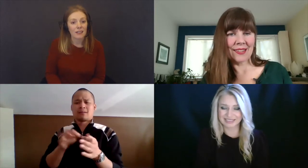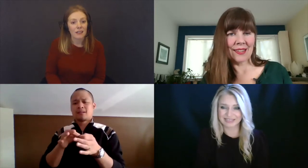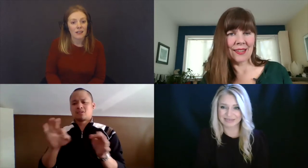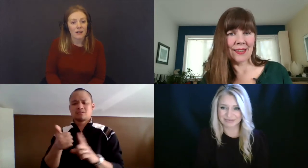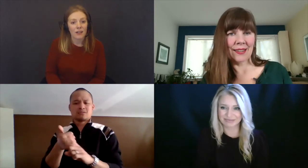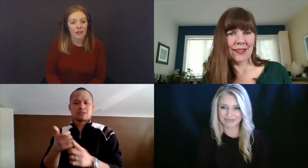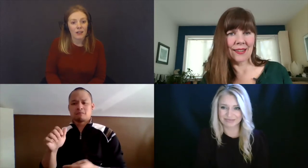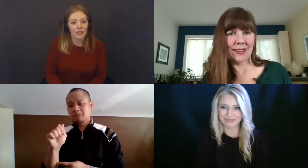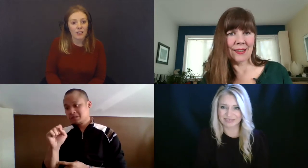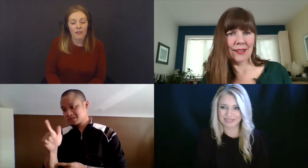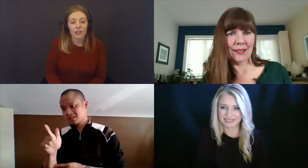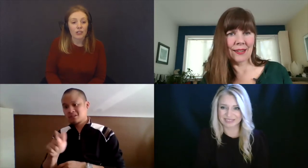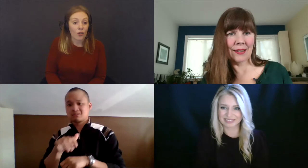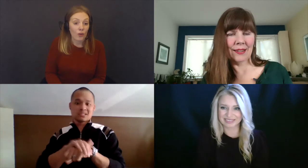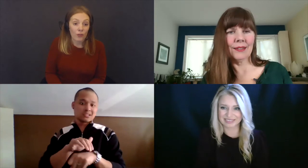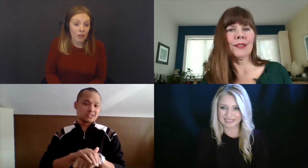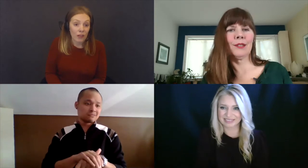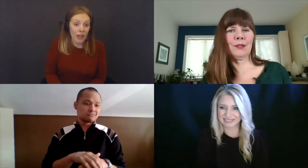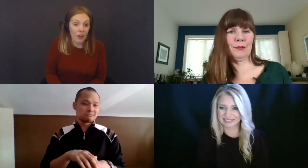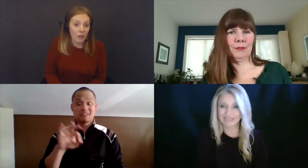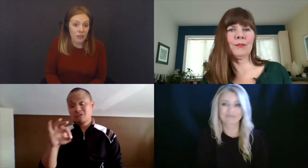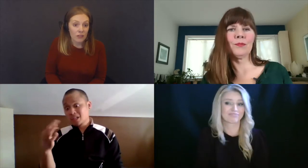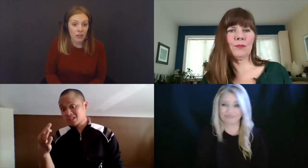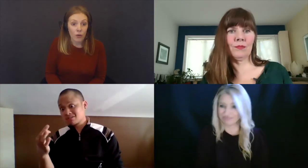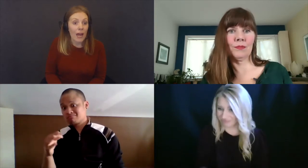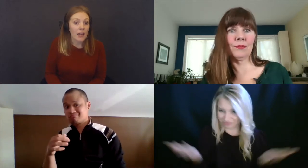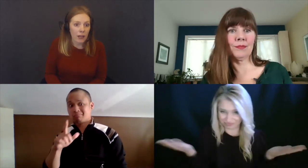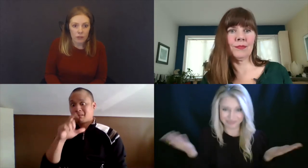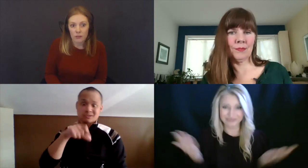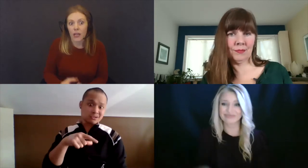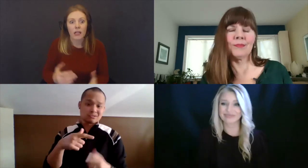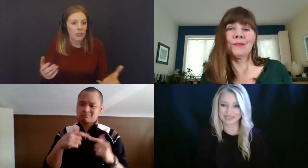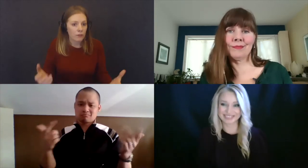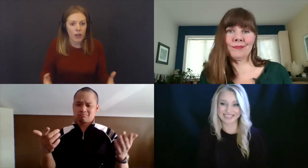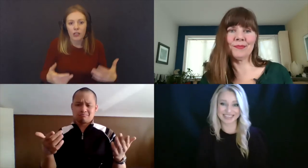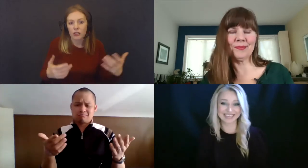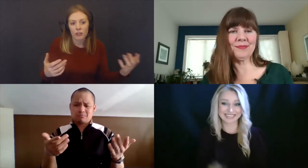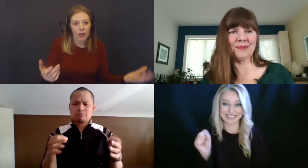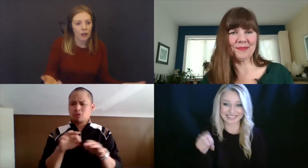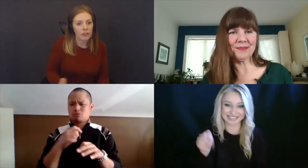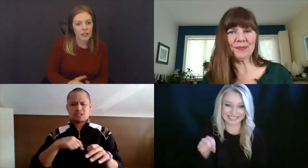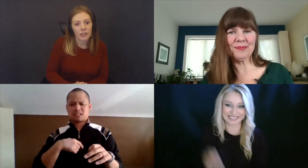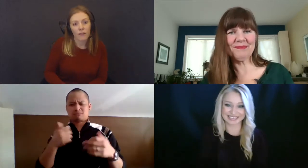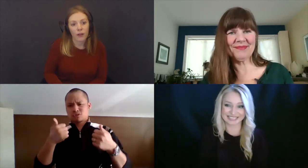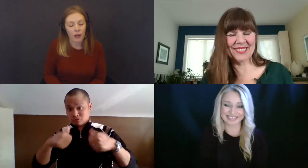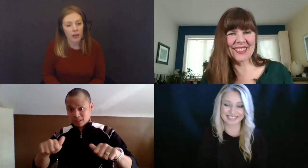and even just to learn the language or any languages, English, French,